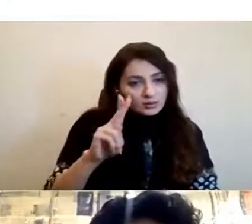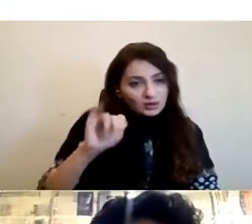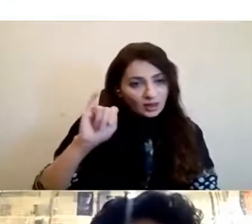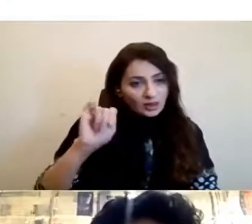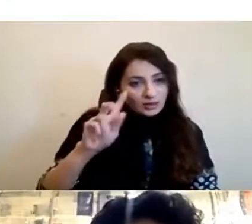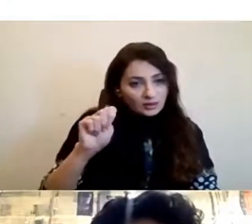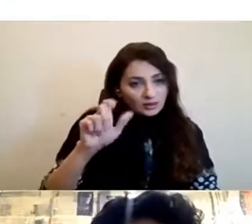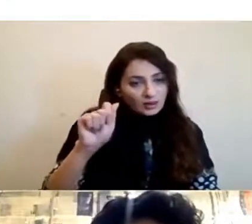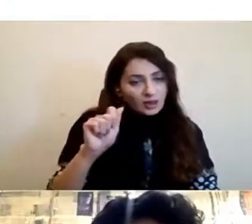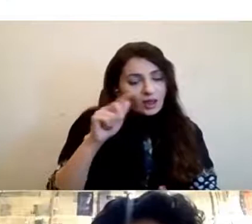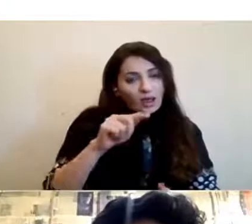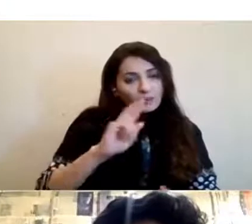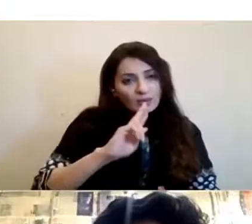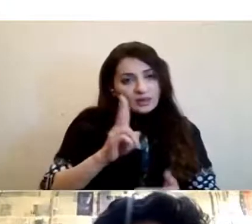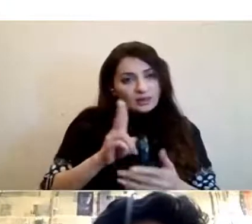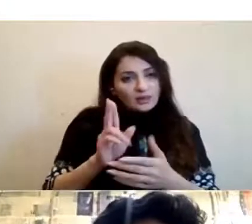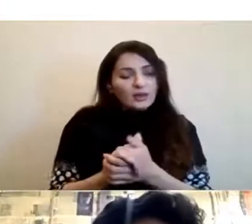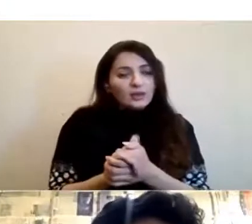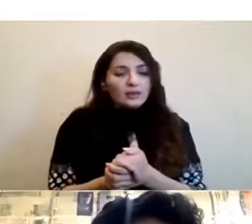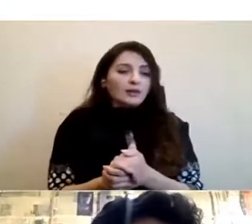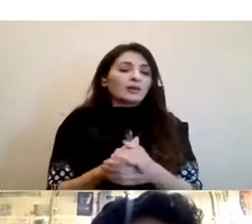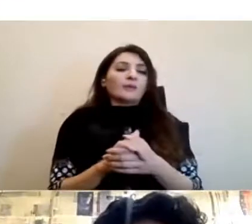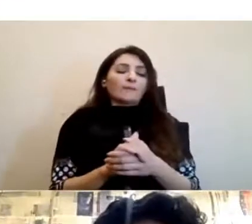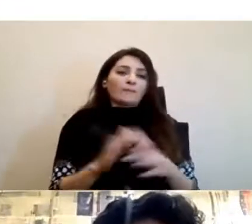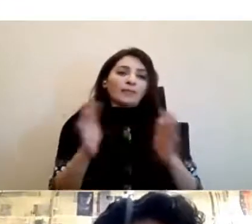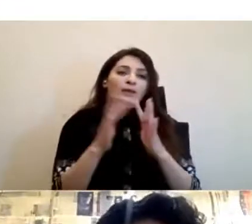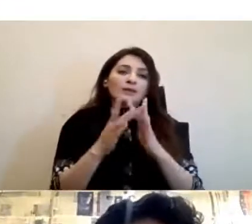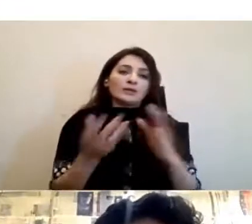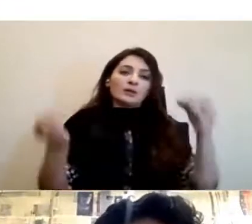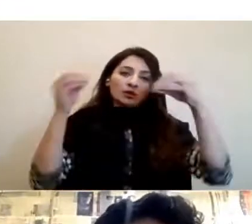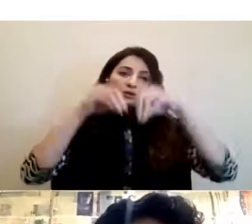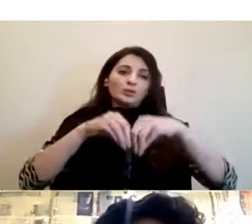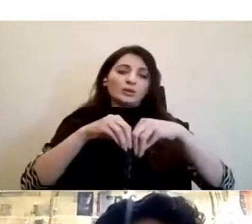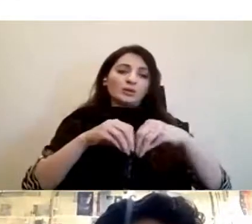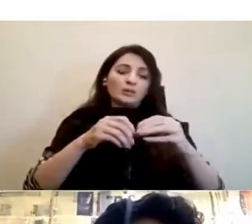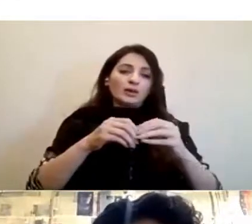their role in driving the digital inclusion of persons with disabilities?